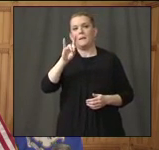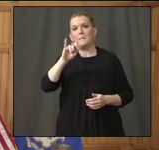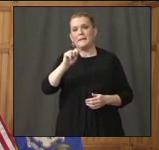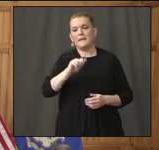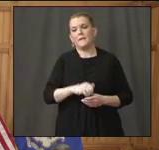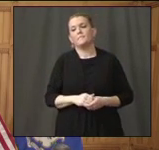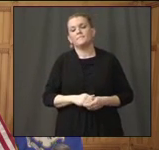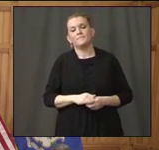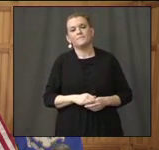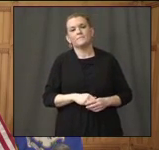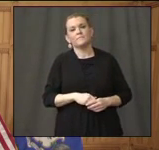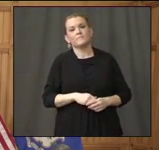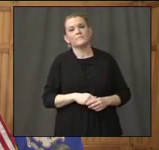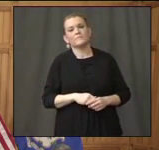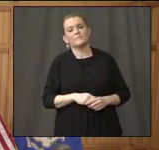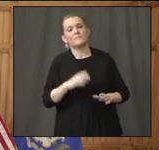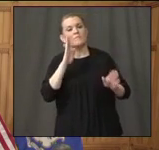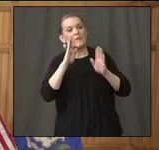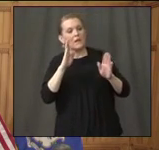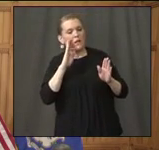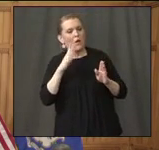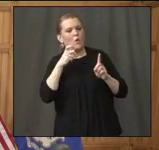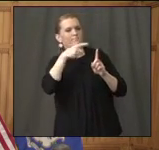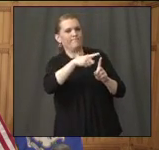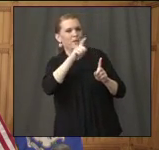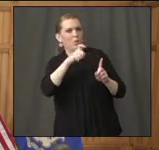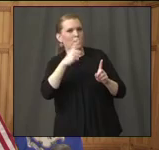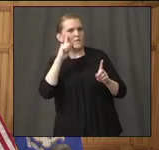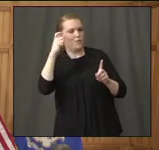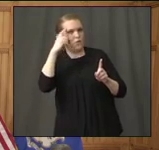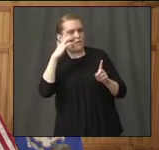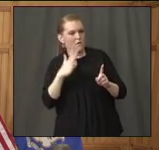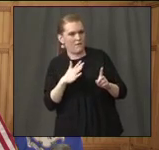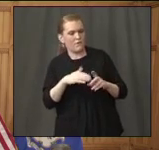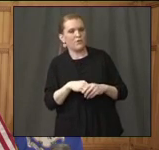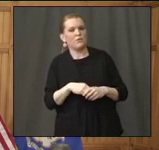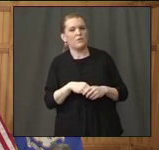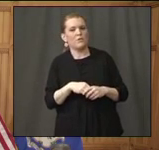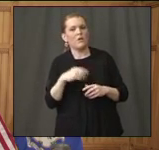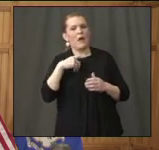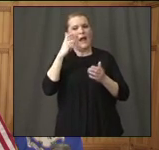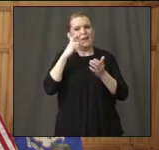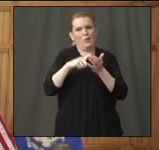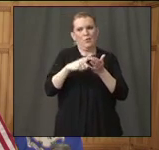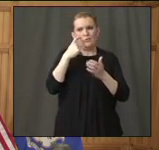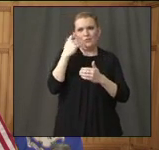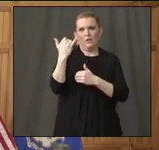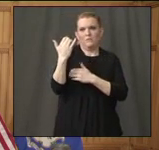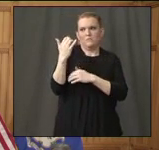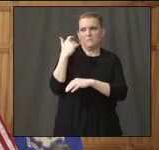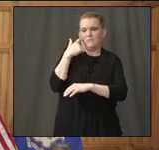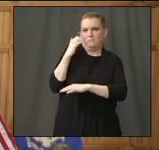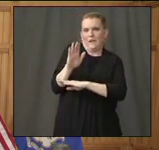Hi, this question is for the governor. Governor, I saw that the Connecticut Senate Democrats announced this afternoon that unemployment benefits were extended